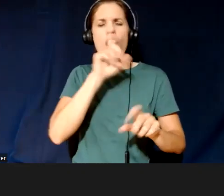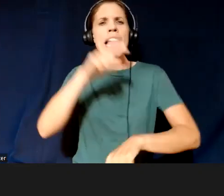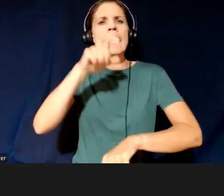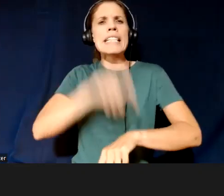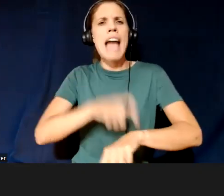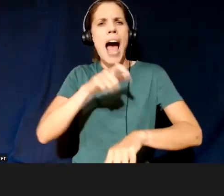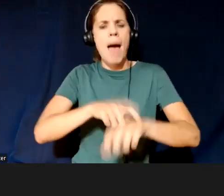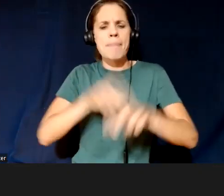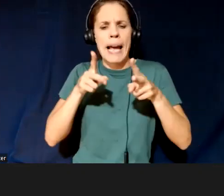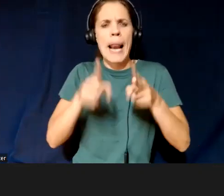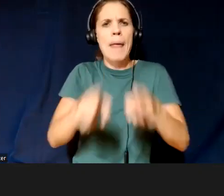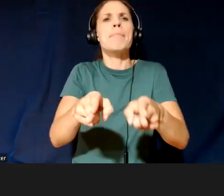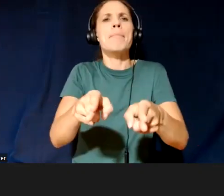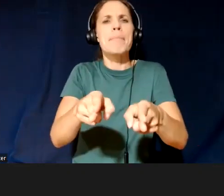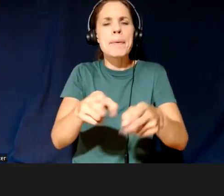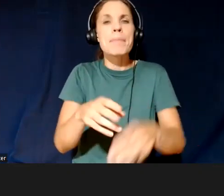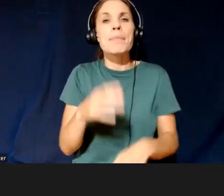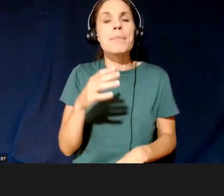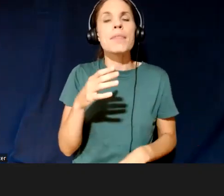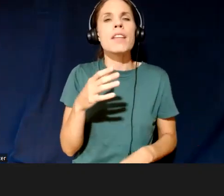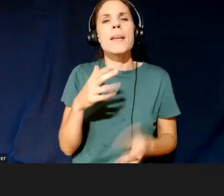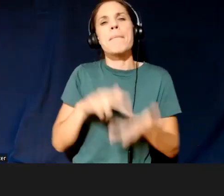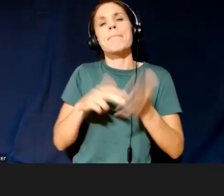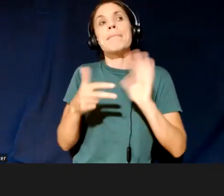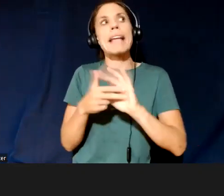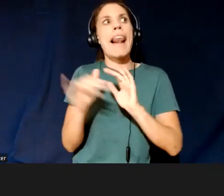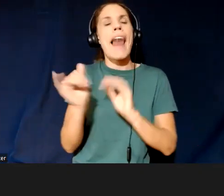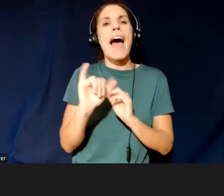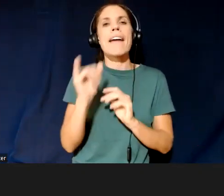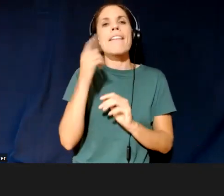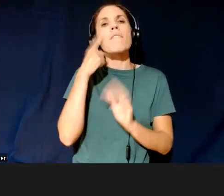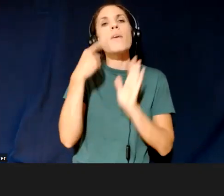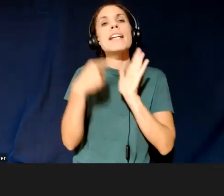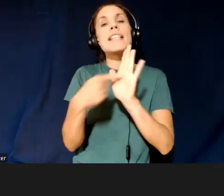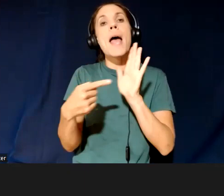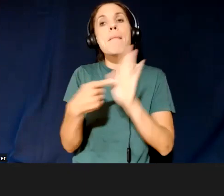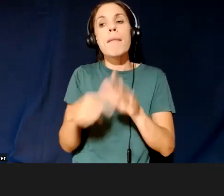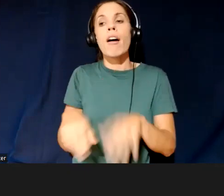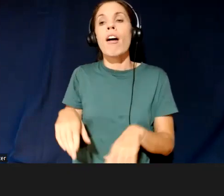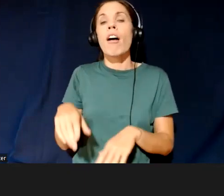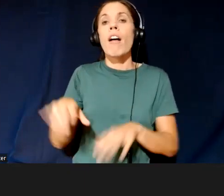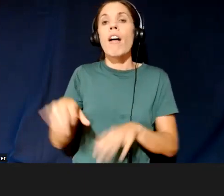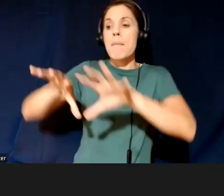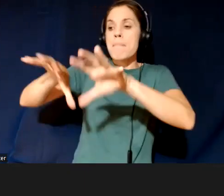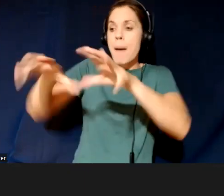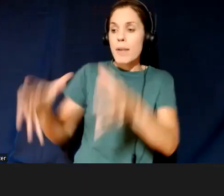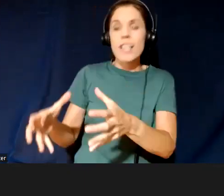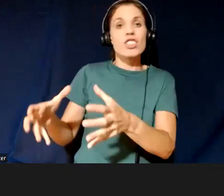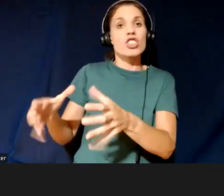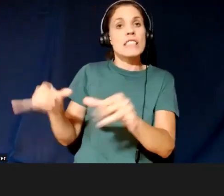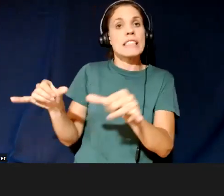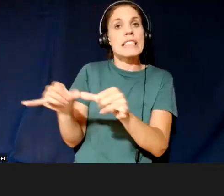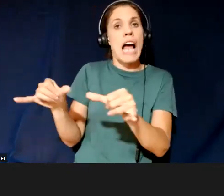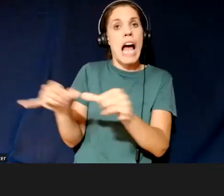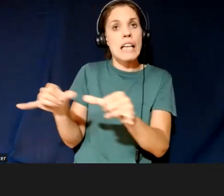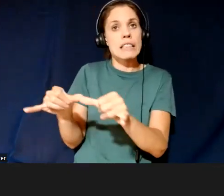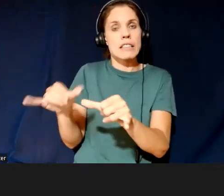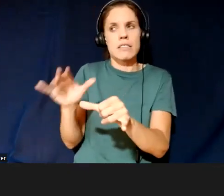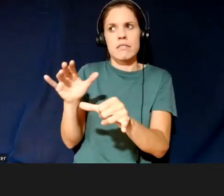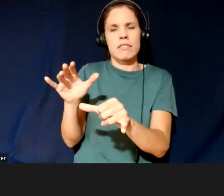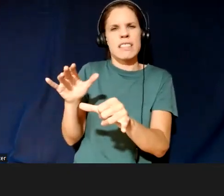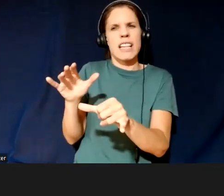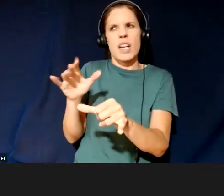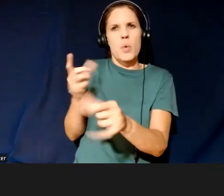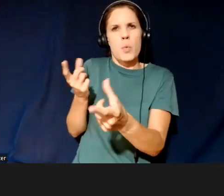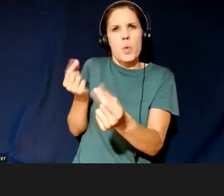historical change. If you think, for example, with population size, built into that assessment is questions surrounding, if there have